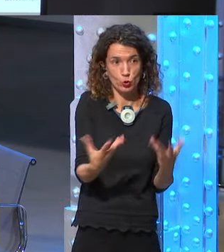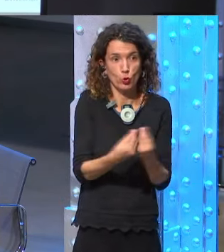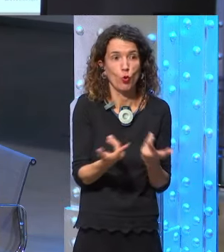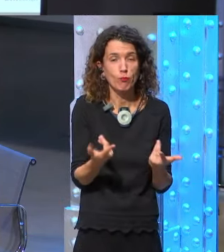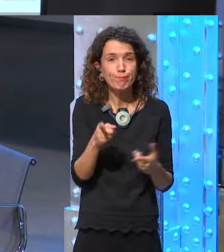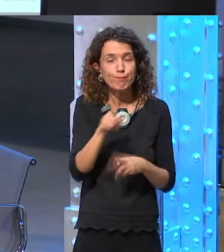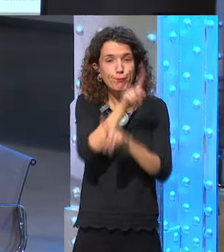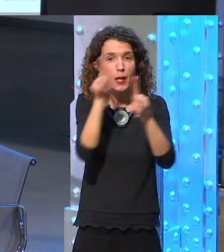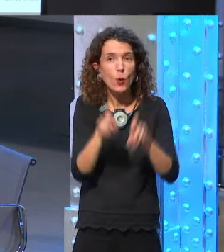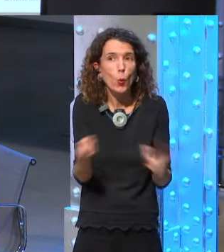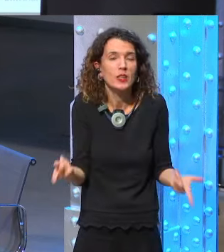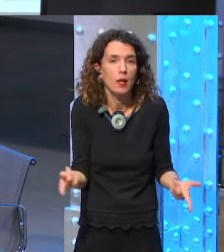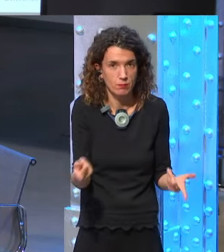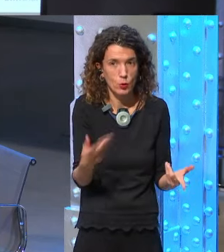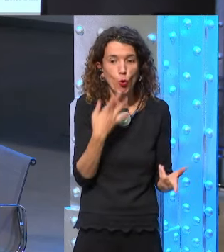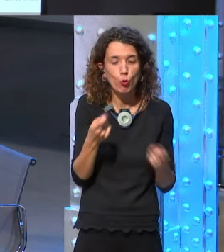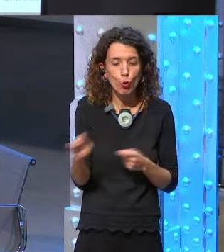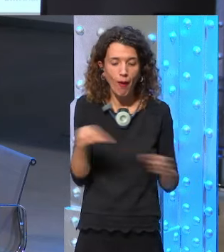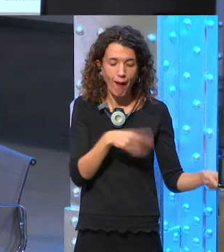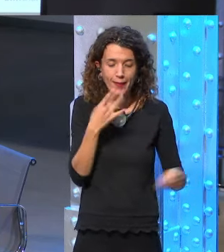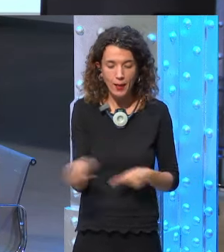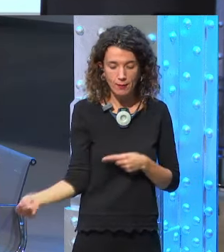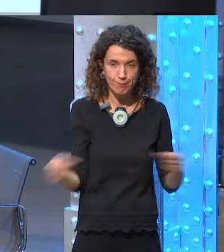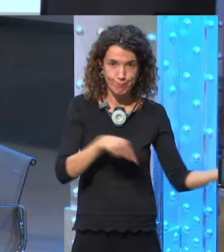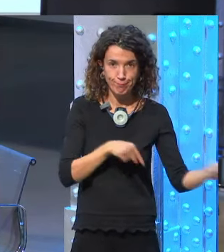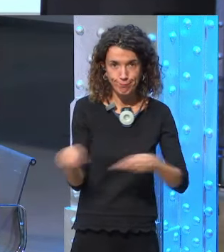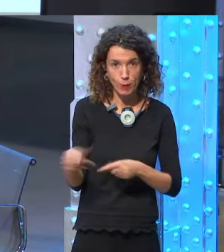That question, I think, is more actual than ever.